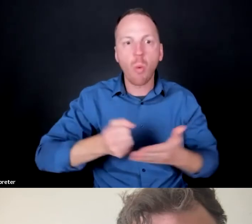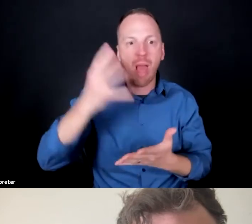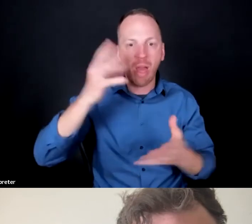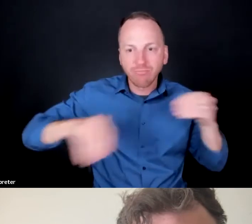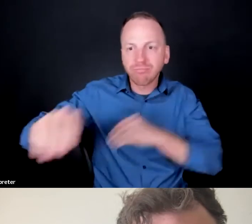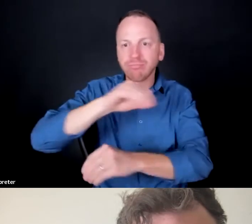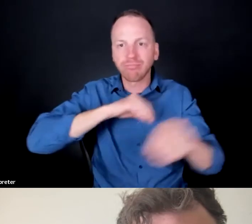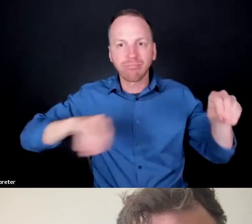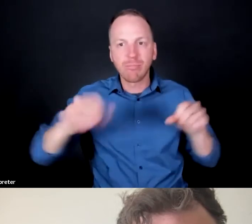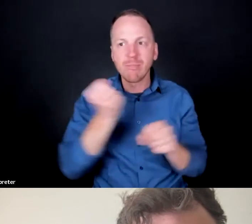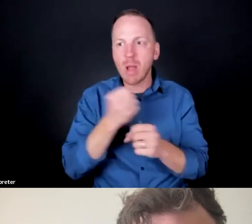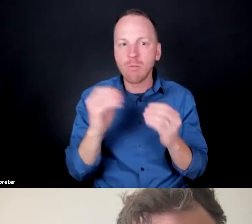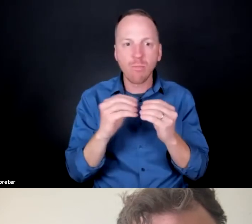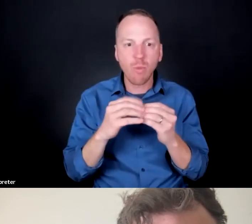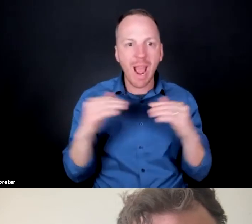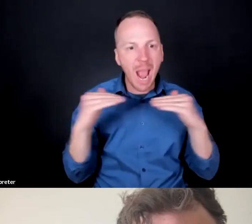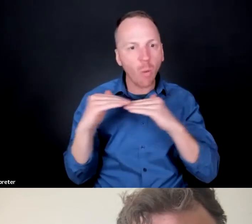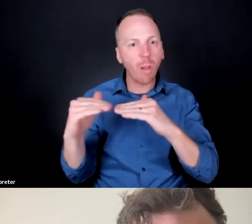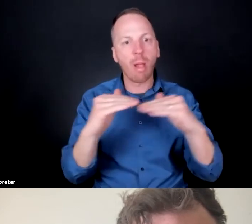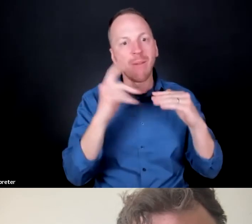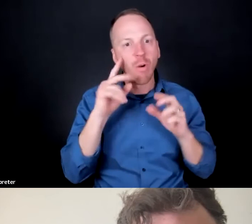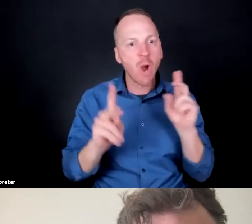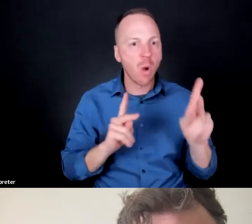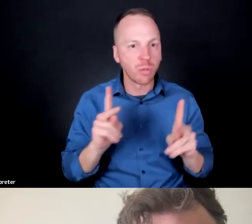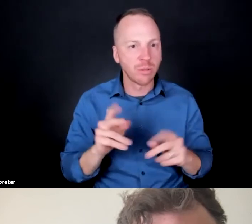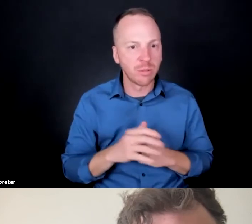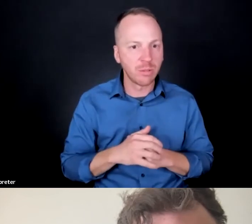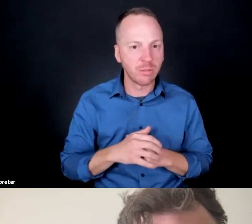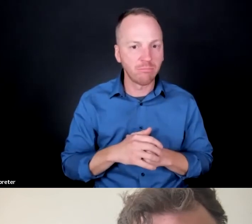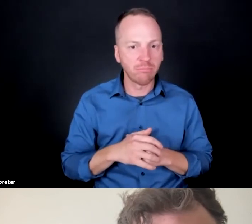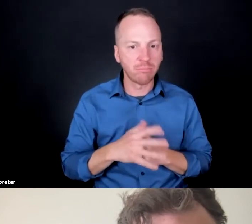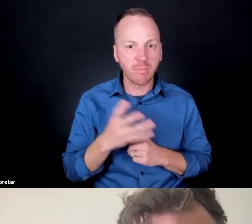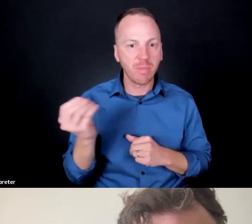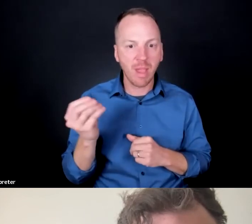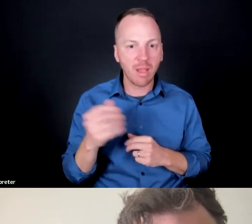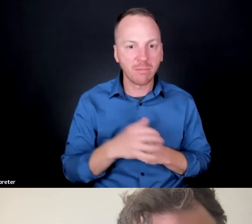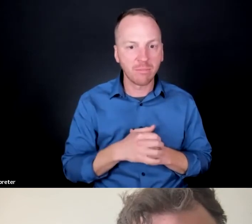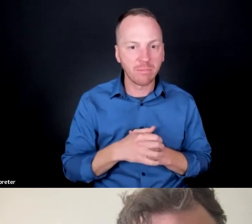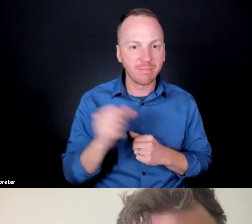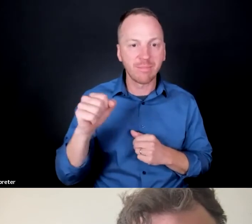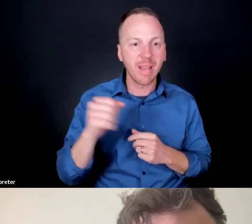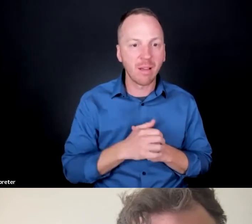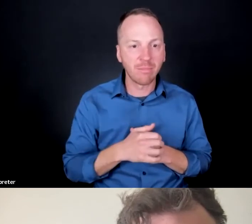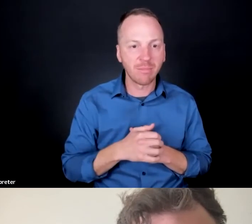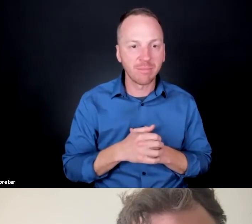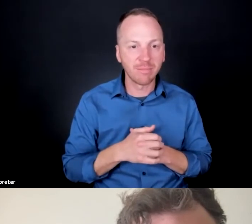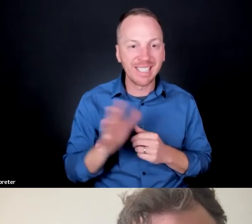make it more, I guess, equitable for folks. And yeah,